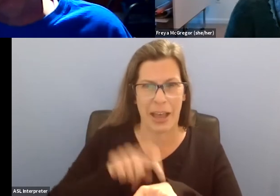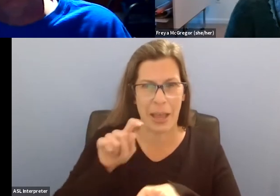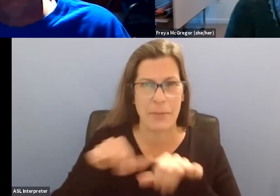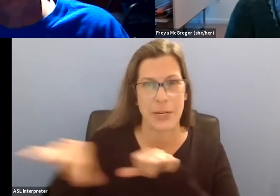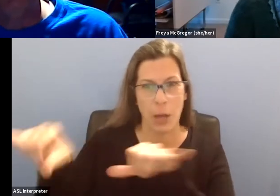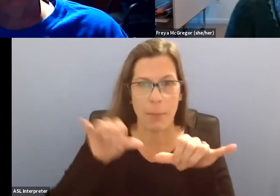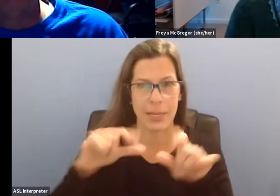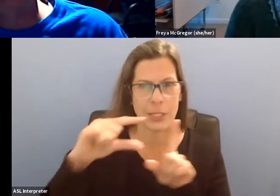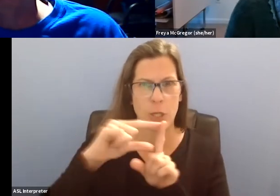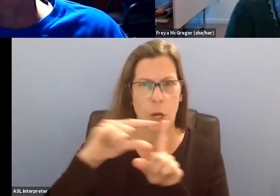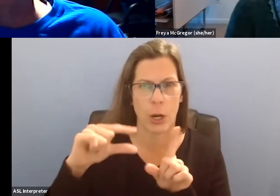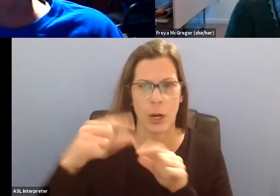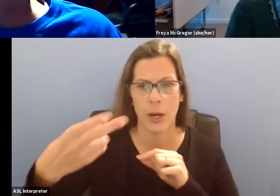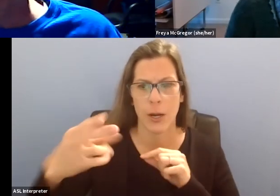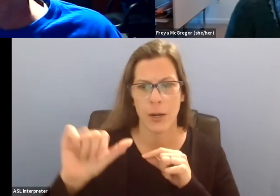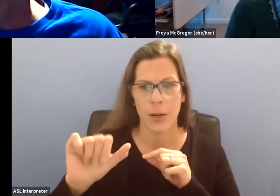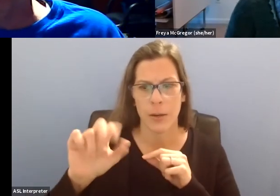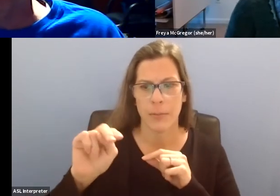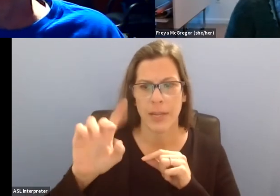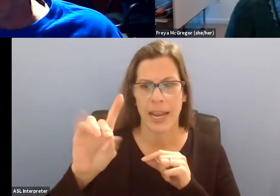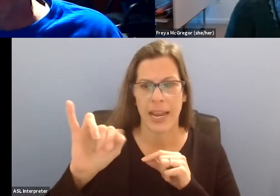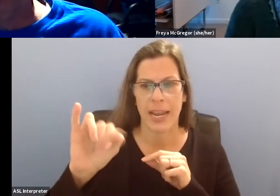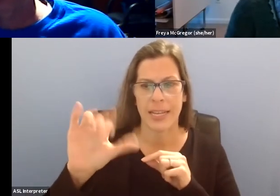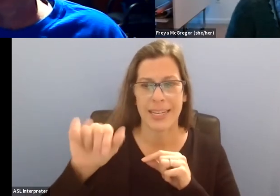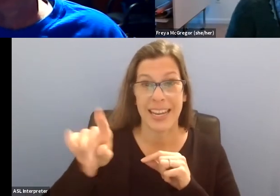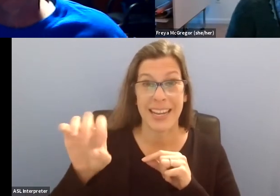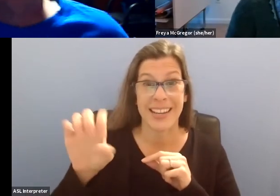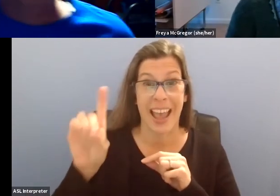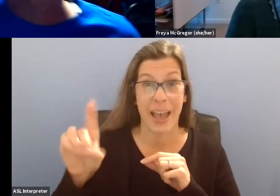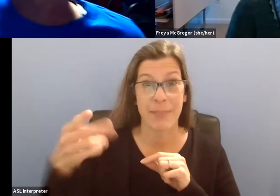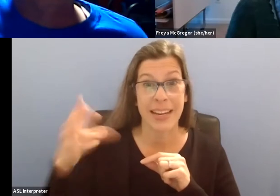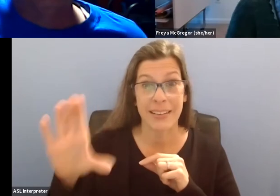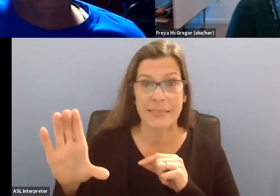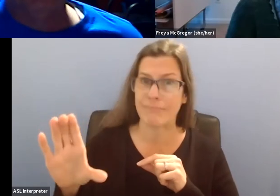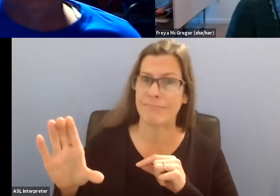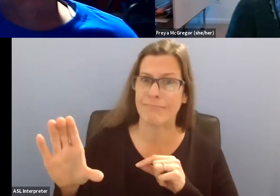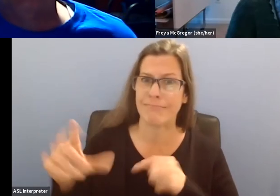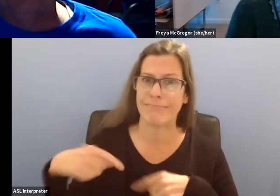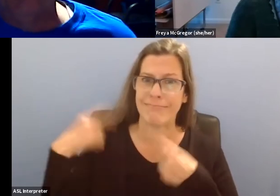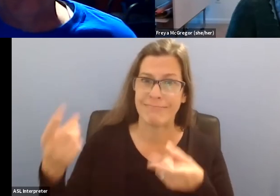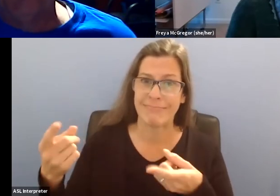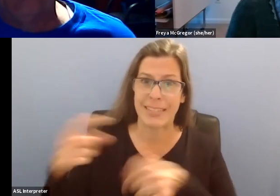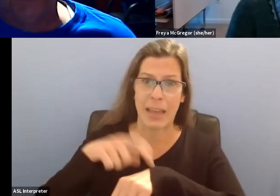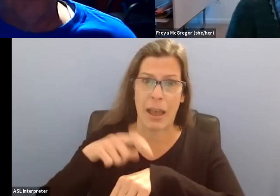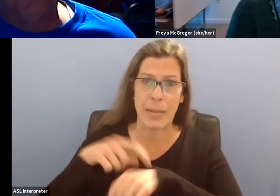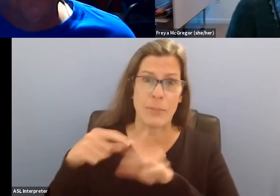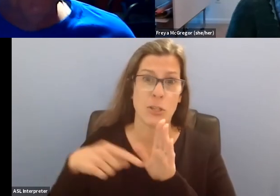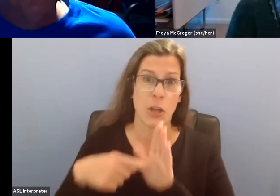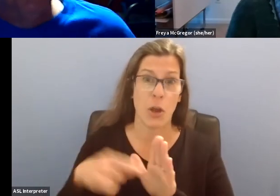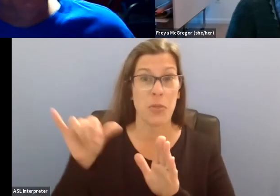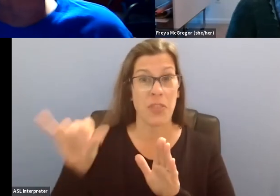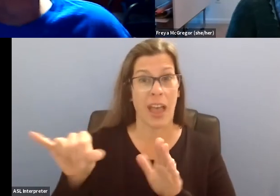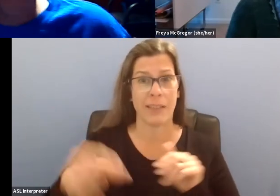accepted, but we've learned over the years that that's somewhat of a derogatory term. It implies, um,